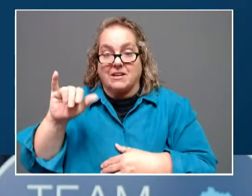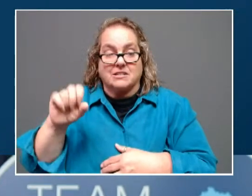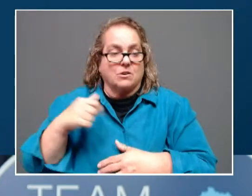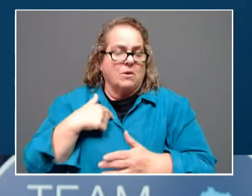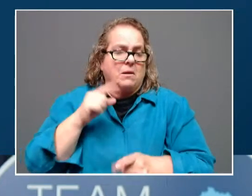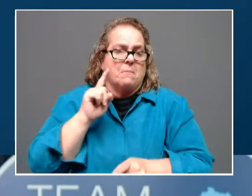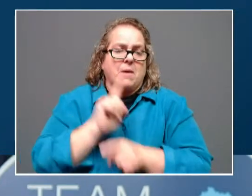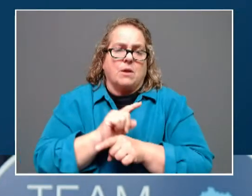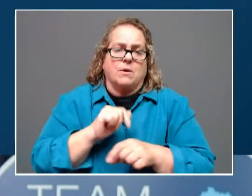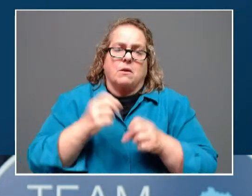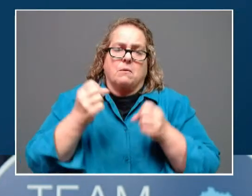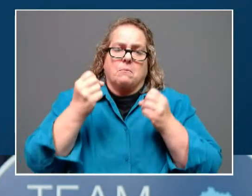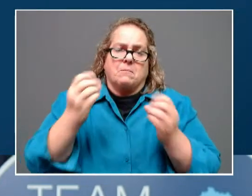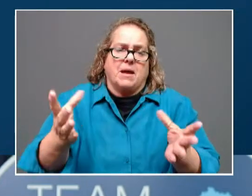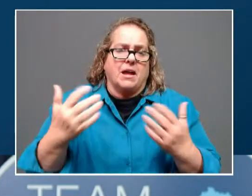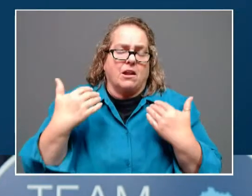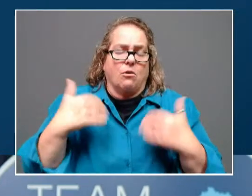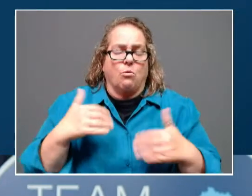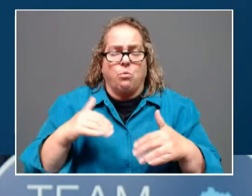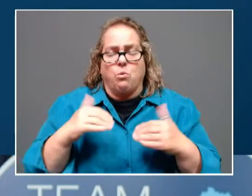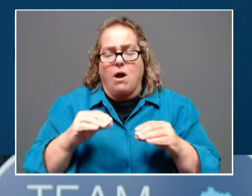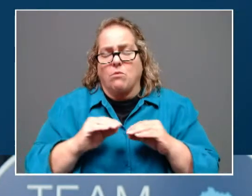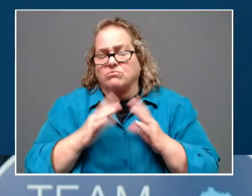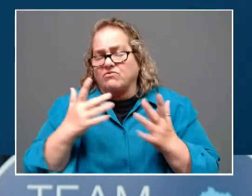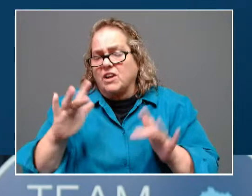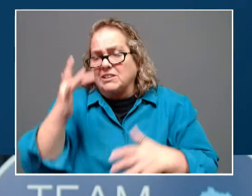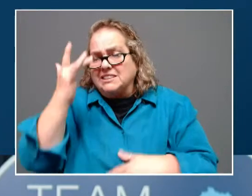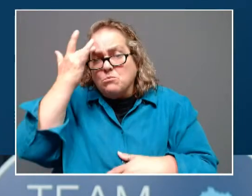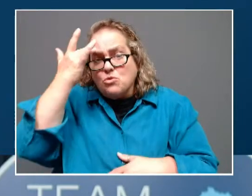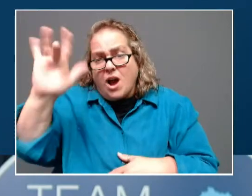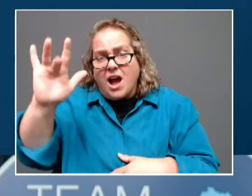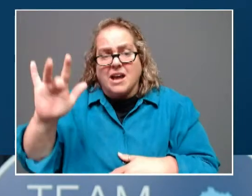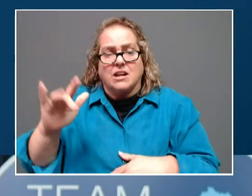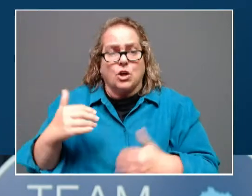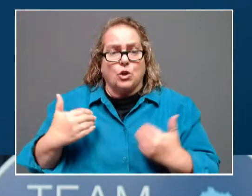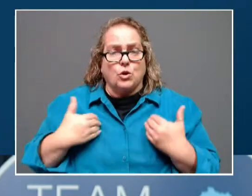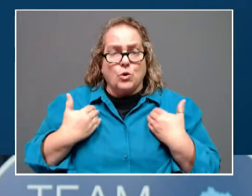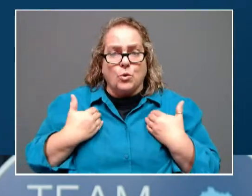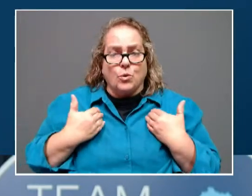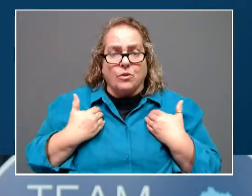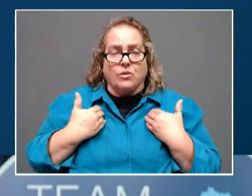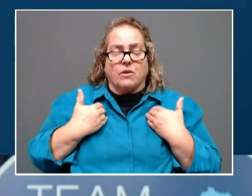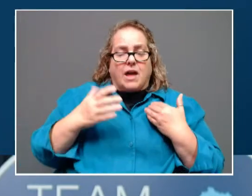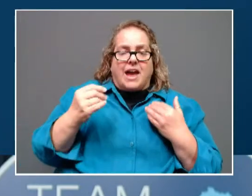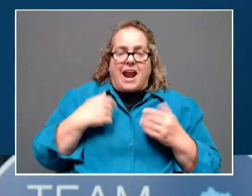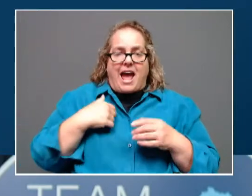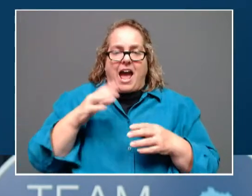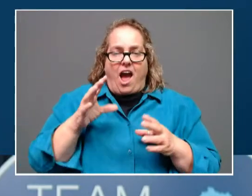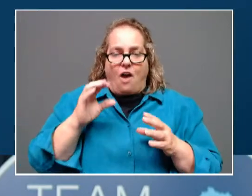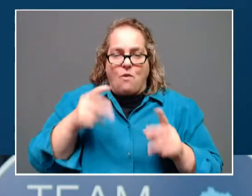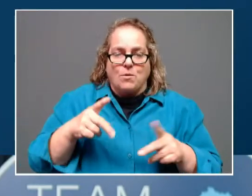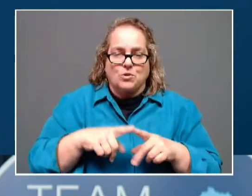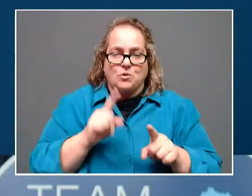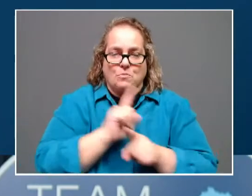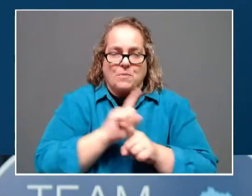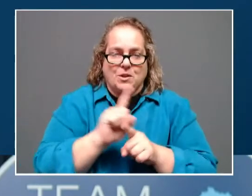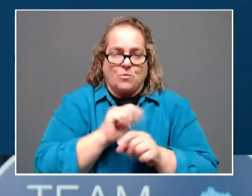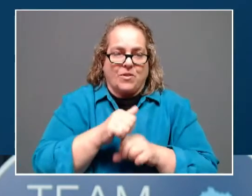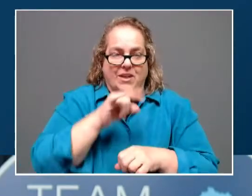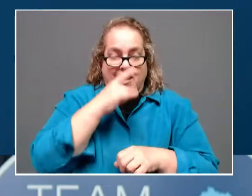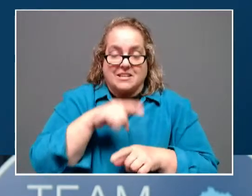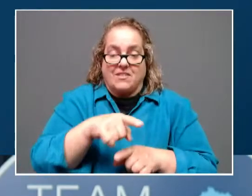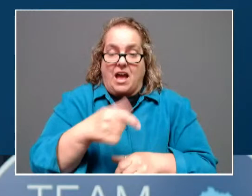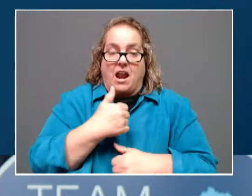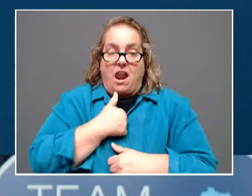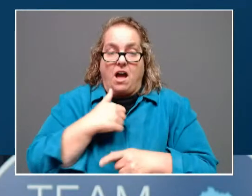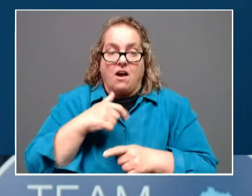who shared their experiences with us. I got to talk to the students about the things they love about being a military kid, like getting to live in so